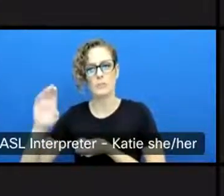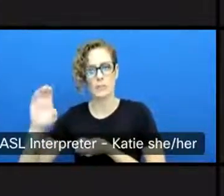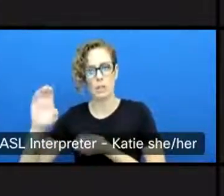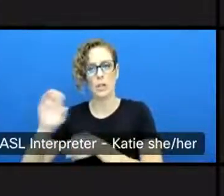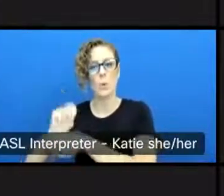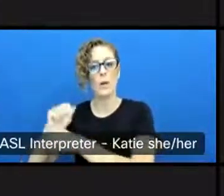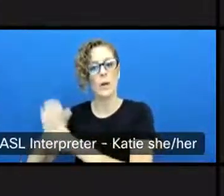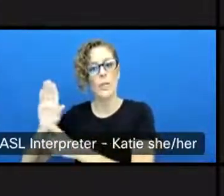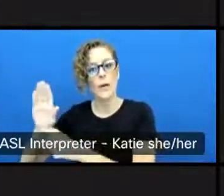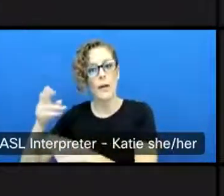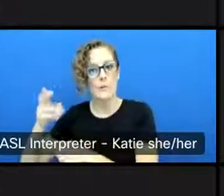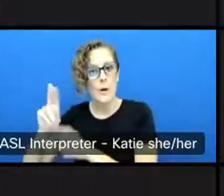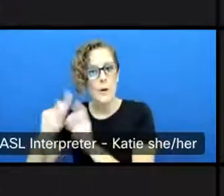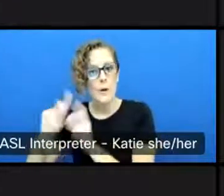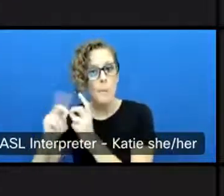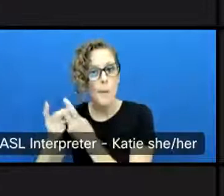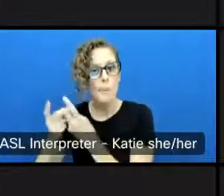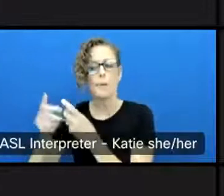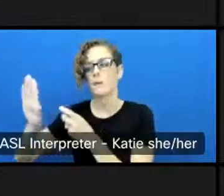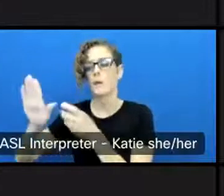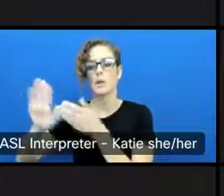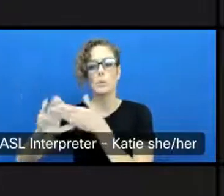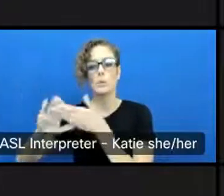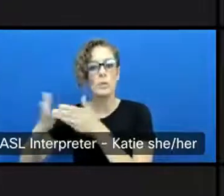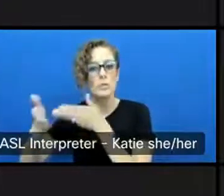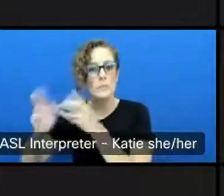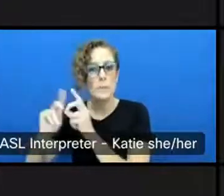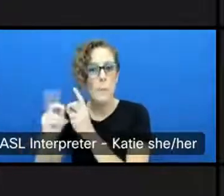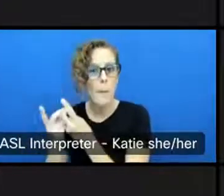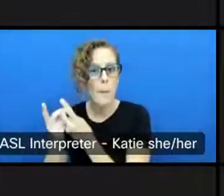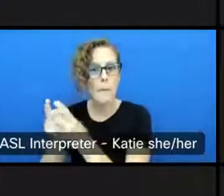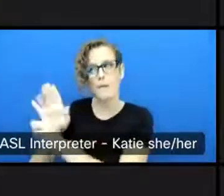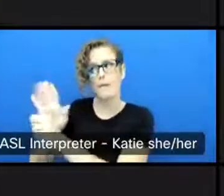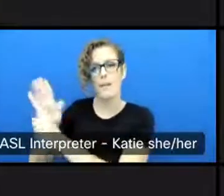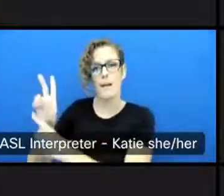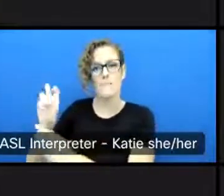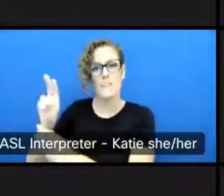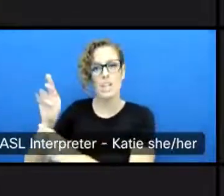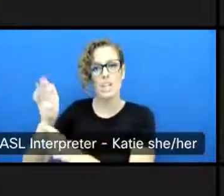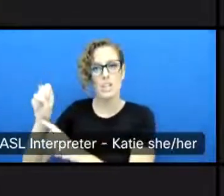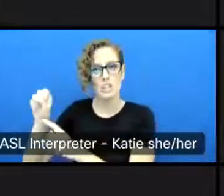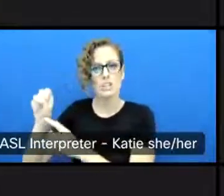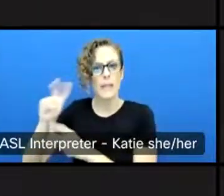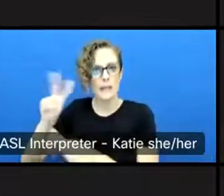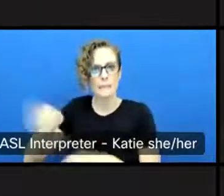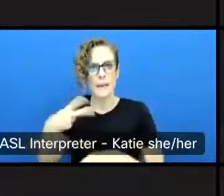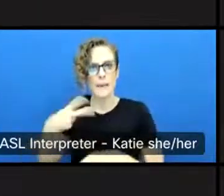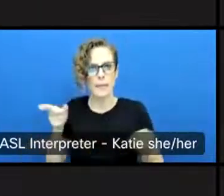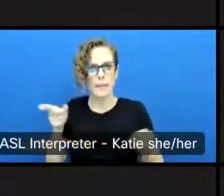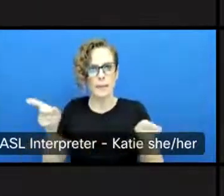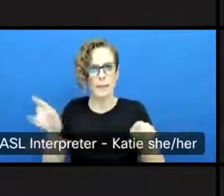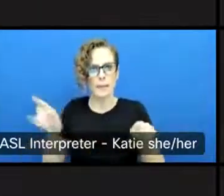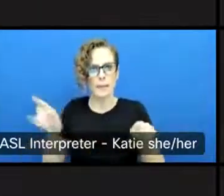is the covering of like promotional costs. Are we going to put billboards up? Are we going to do radio ads to draw attention to the hiring needs of